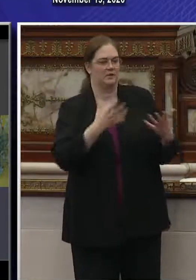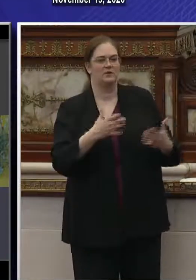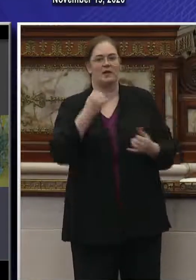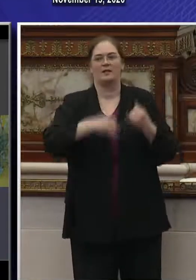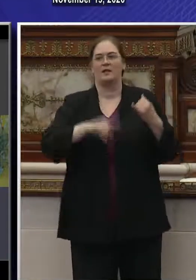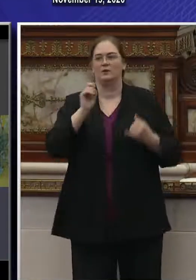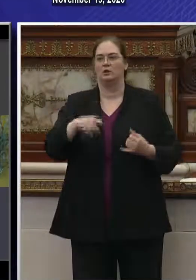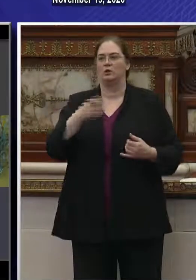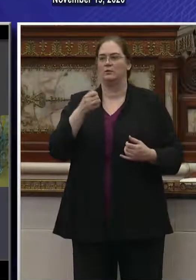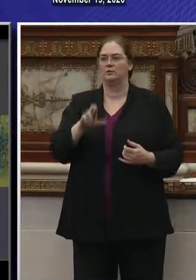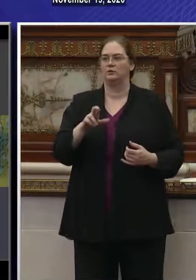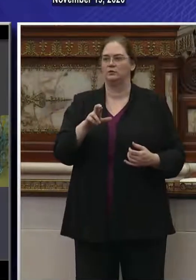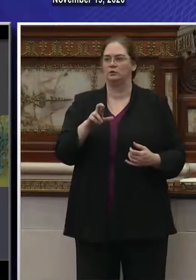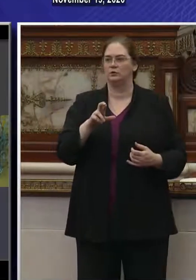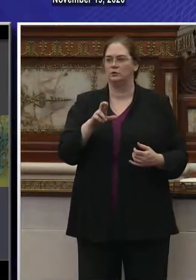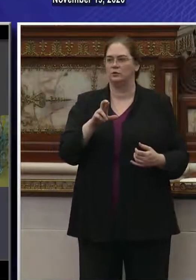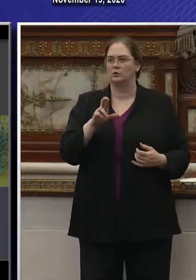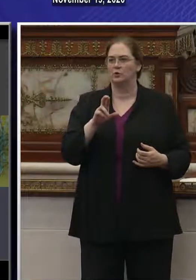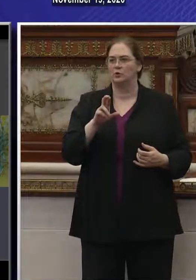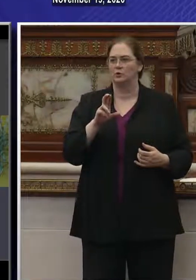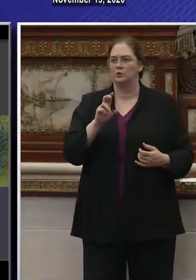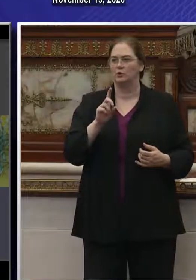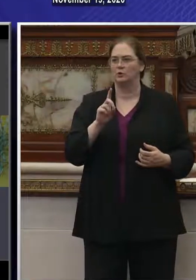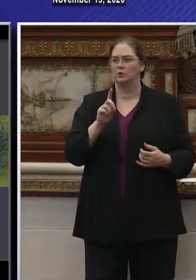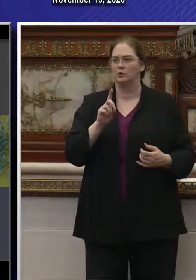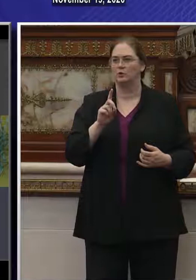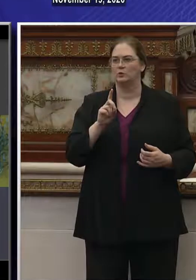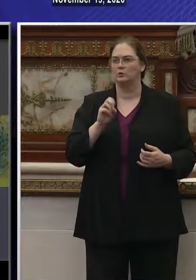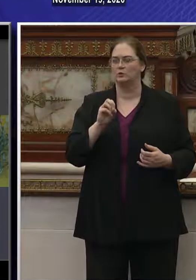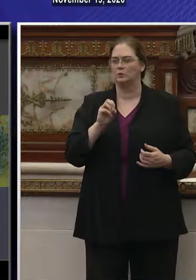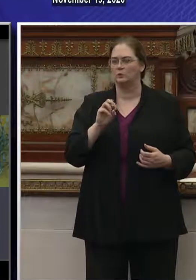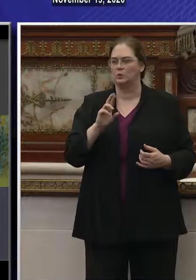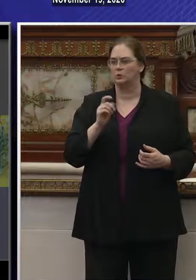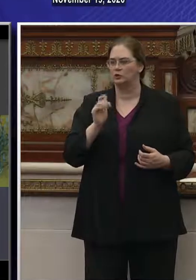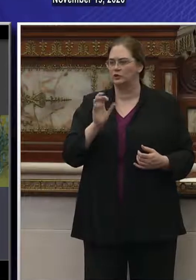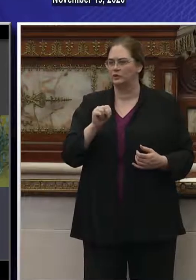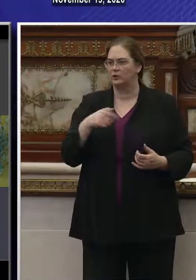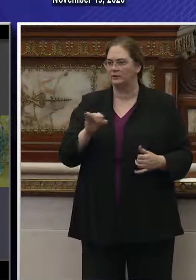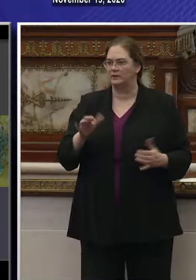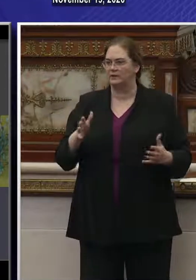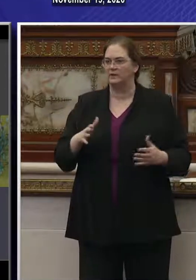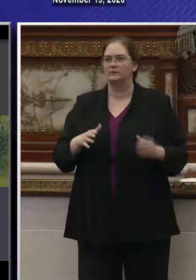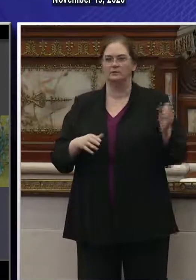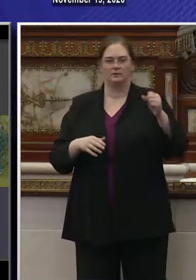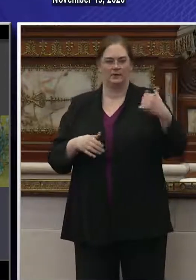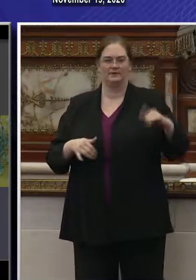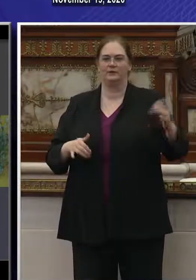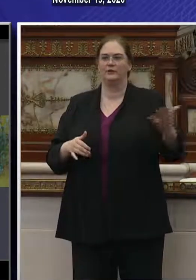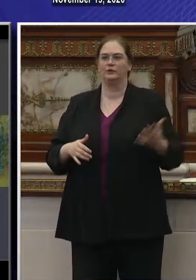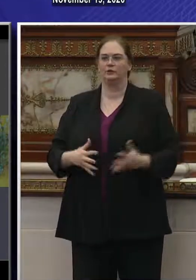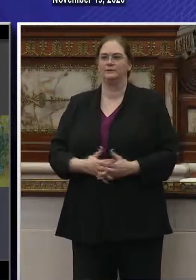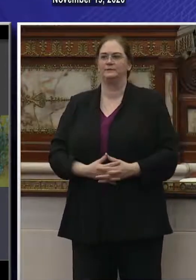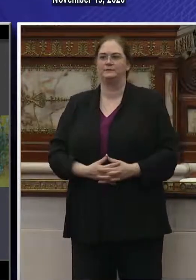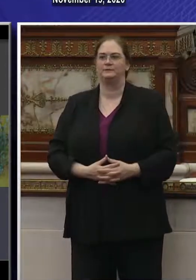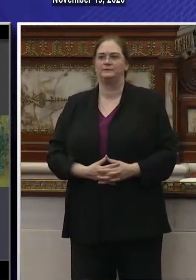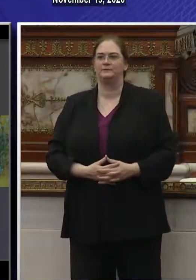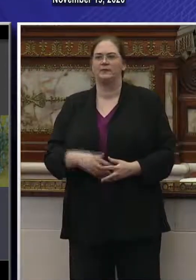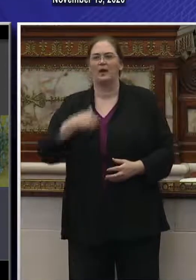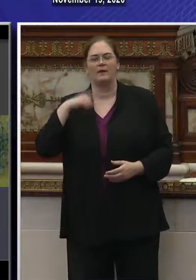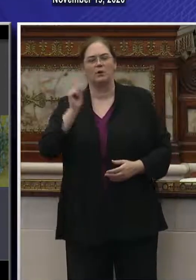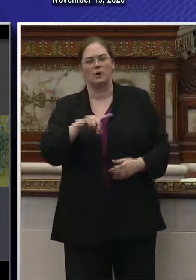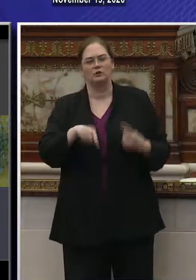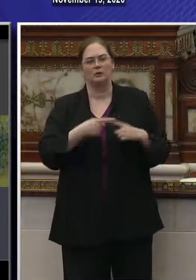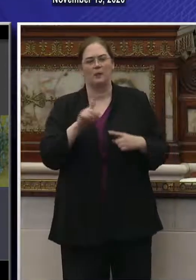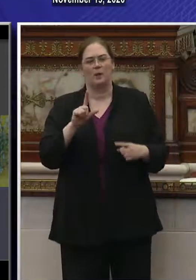for Mr. Dorshan. Are you still with us? Andrea? Yes, sir. I am here. I got a question